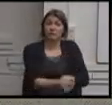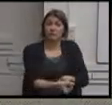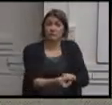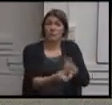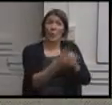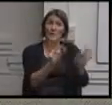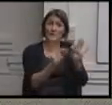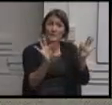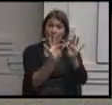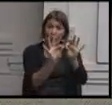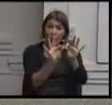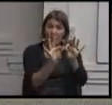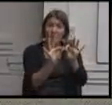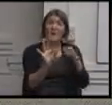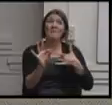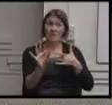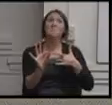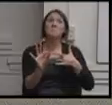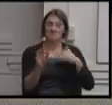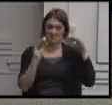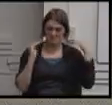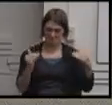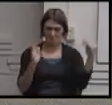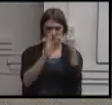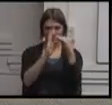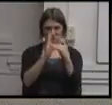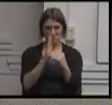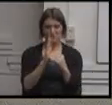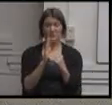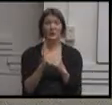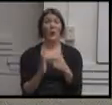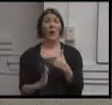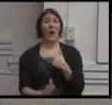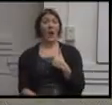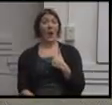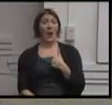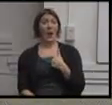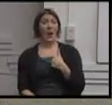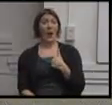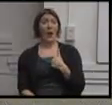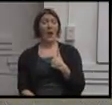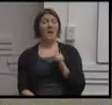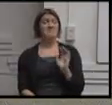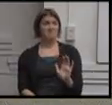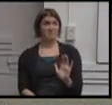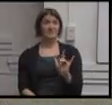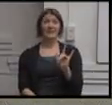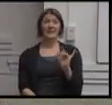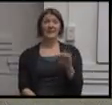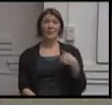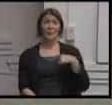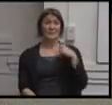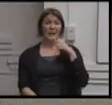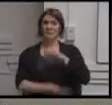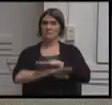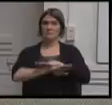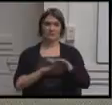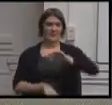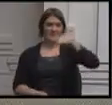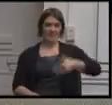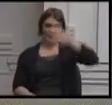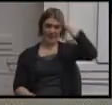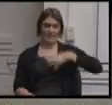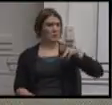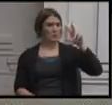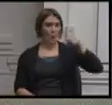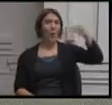enough and formulated enough to go on the agenda. I think what I would ask, if we end up voting not to invite Mr. Chapman to come